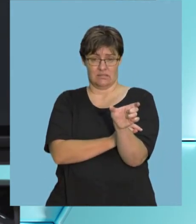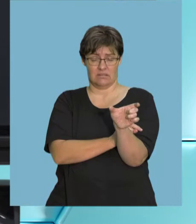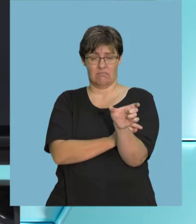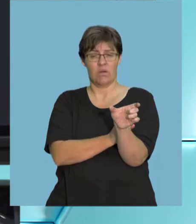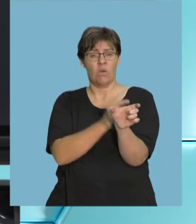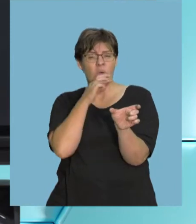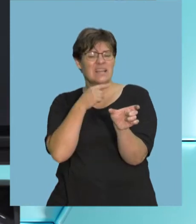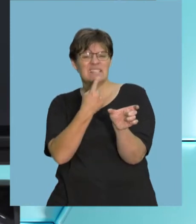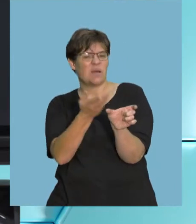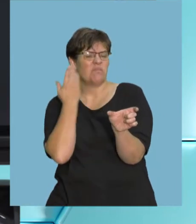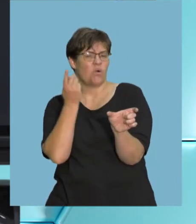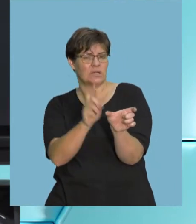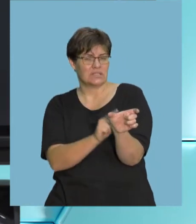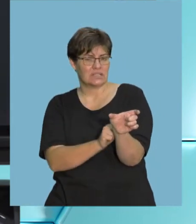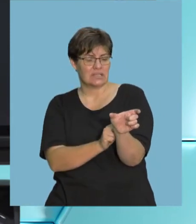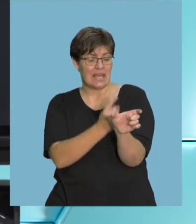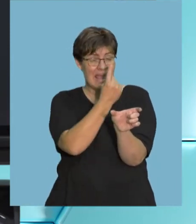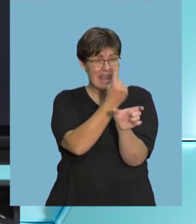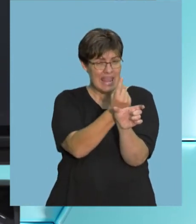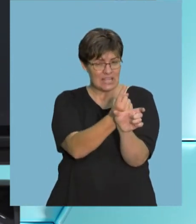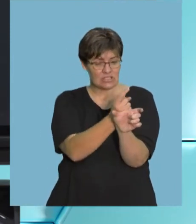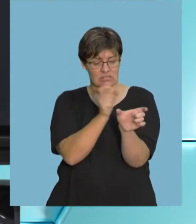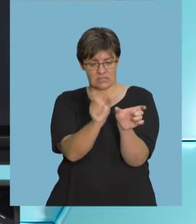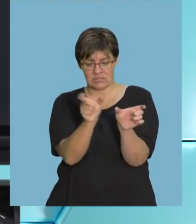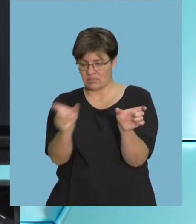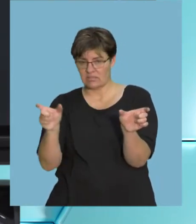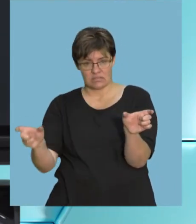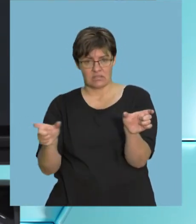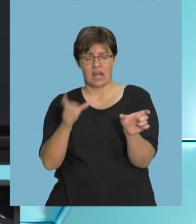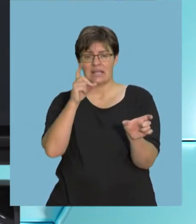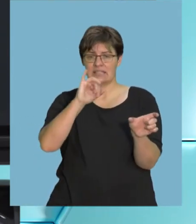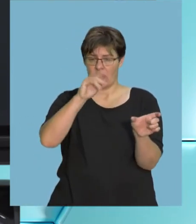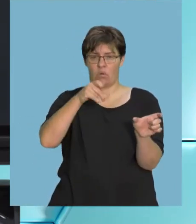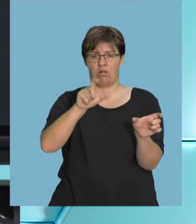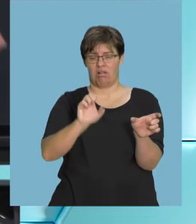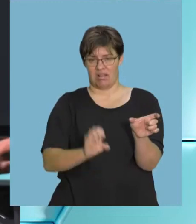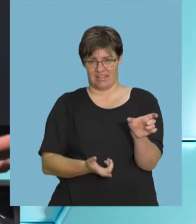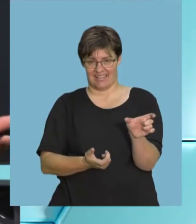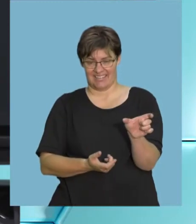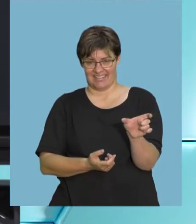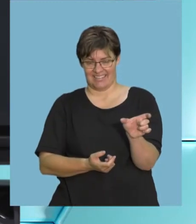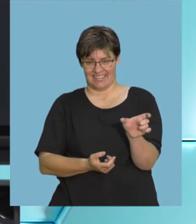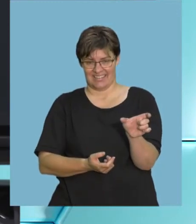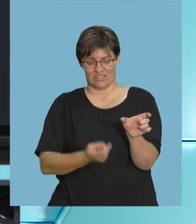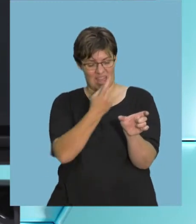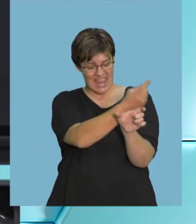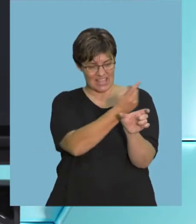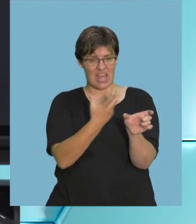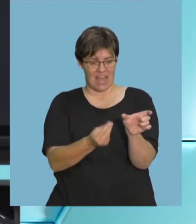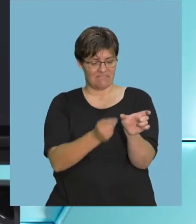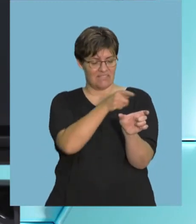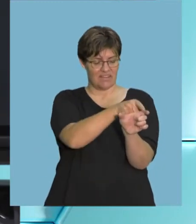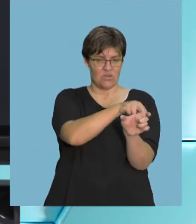And what we've also emphasized earlier is that every magnet is a dipole. What do we mean by that? Once again, we are